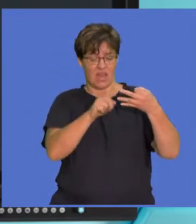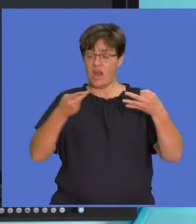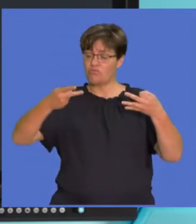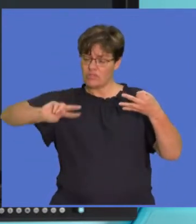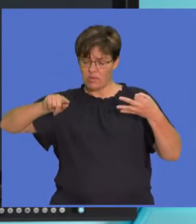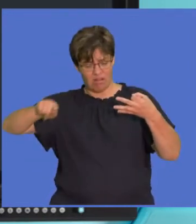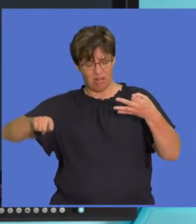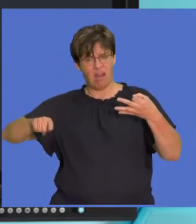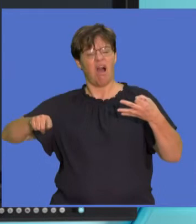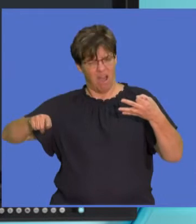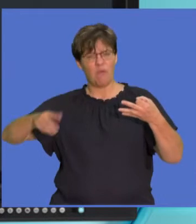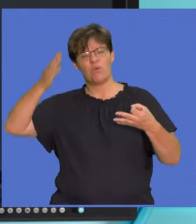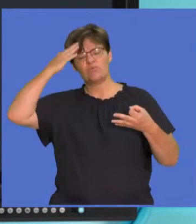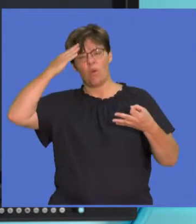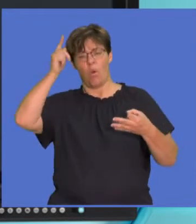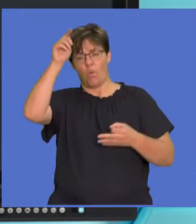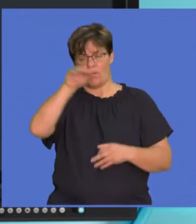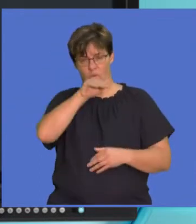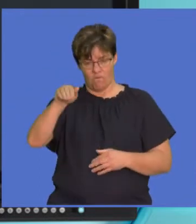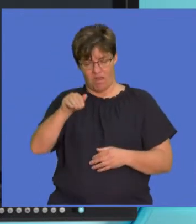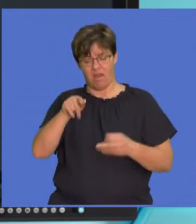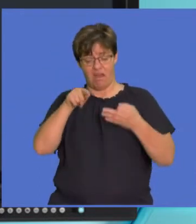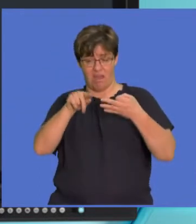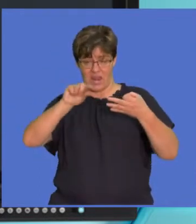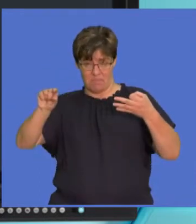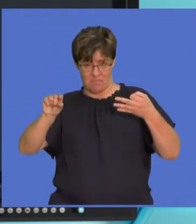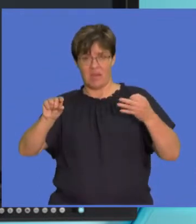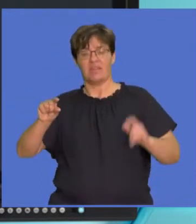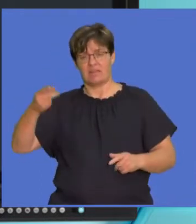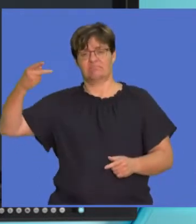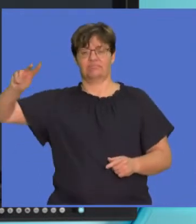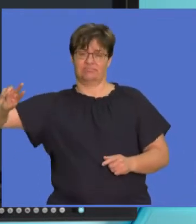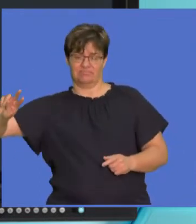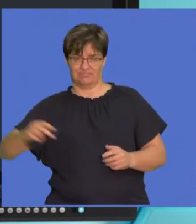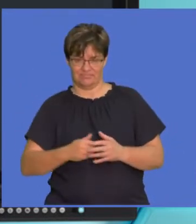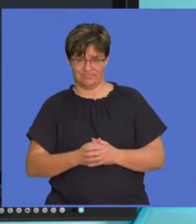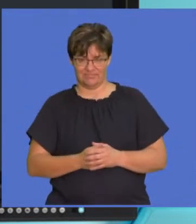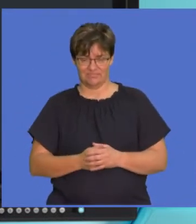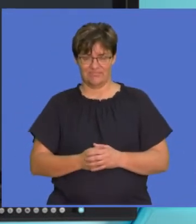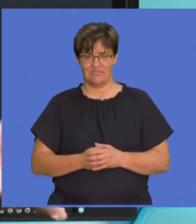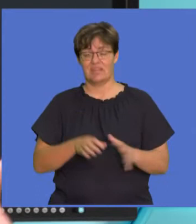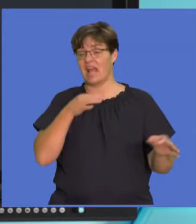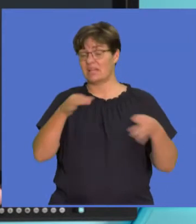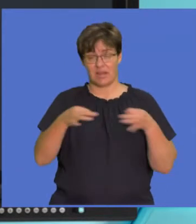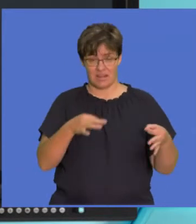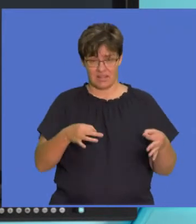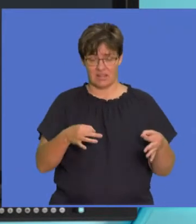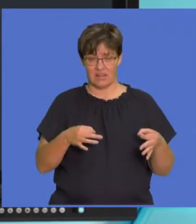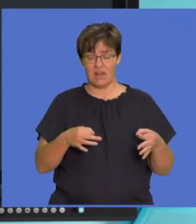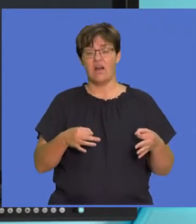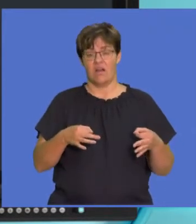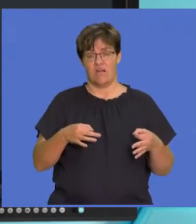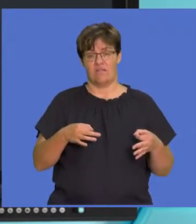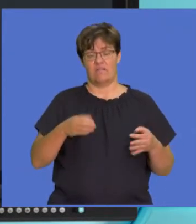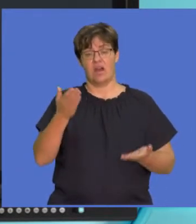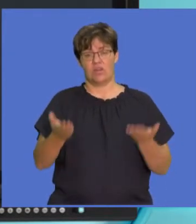ratios, then the reciprocals will be just 1 over each ratio accordingly. Definition of it